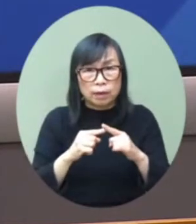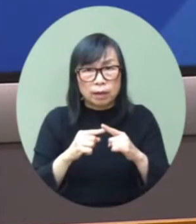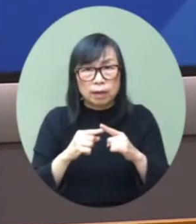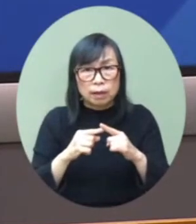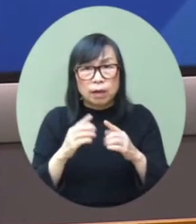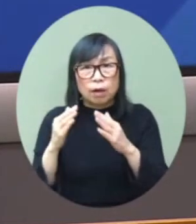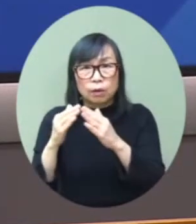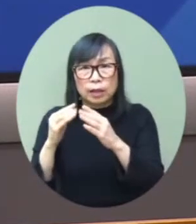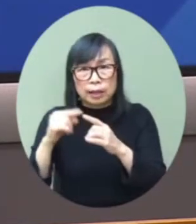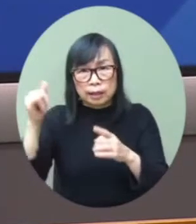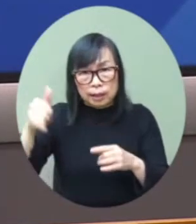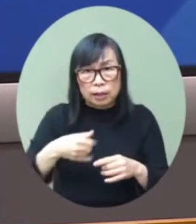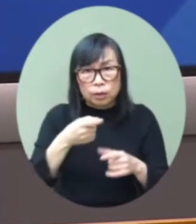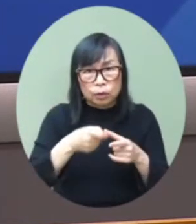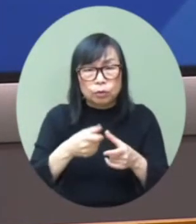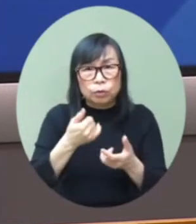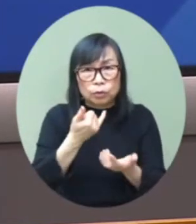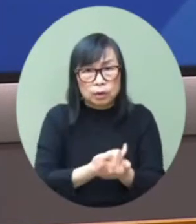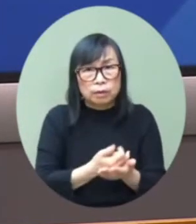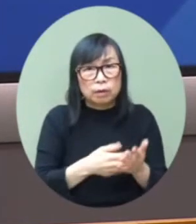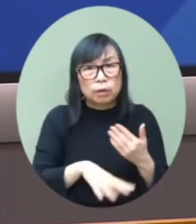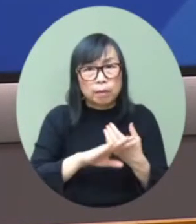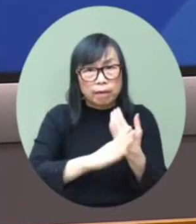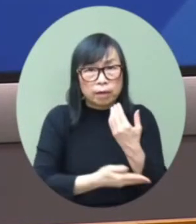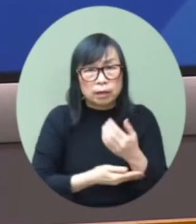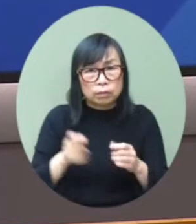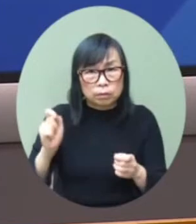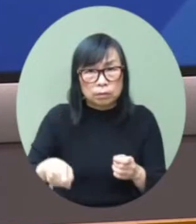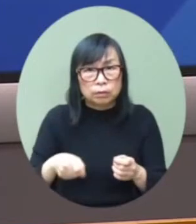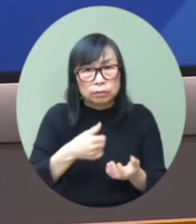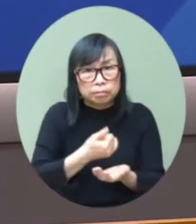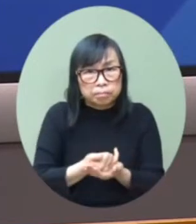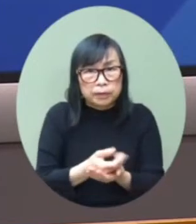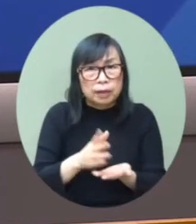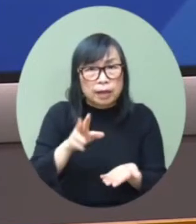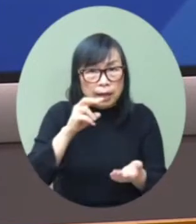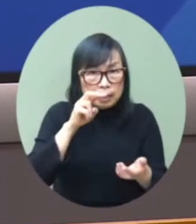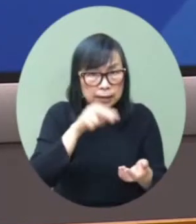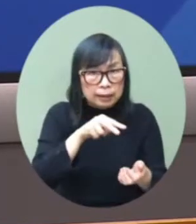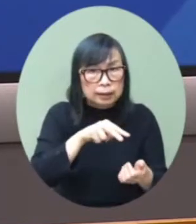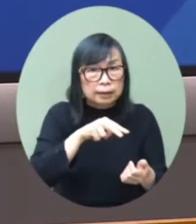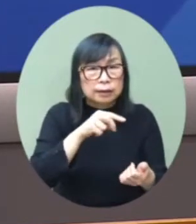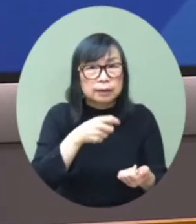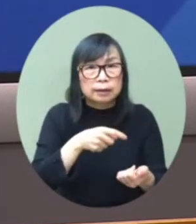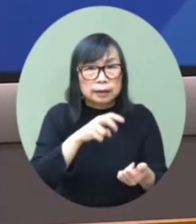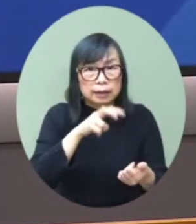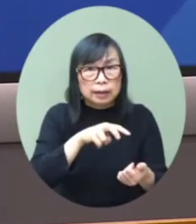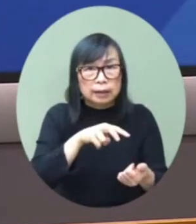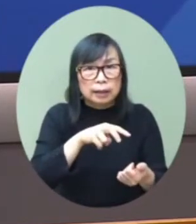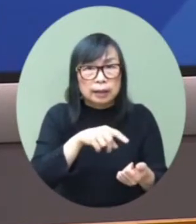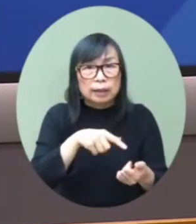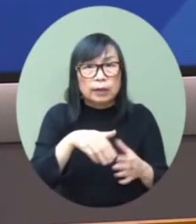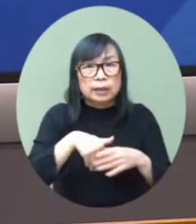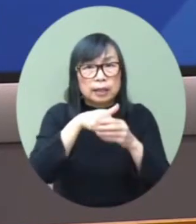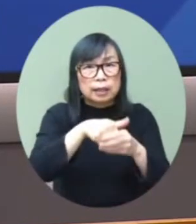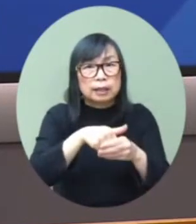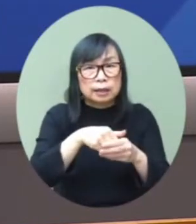the police will make an appointment with the next of kin, and then they will need to identify the body with the help of